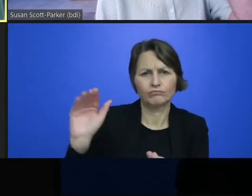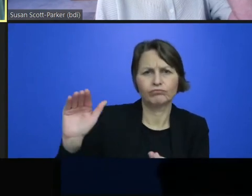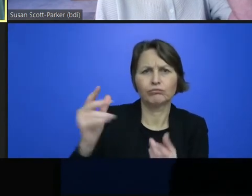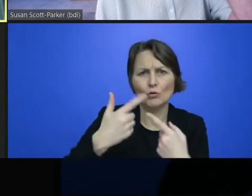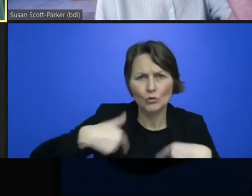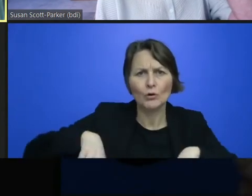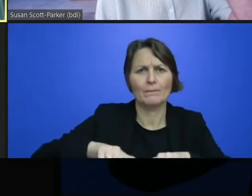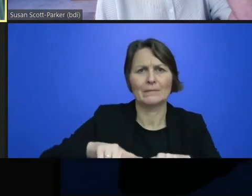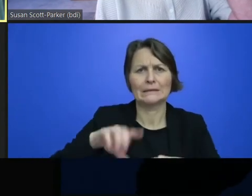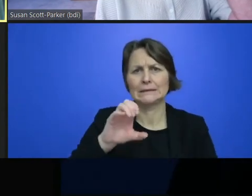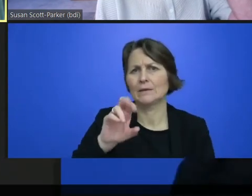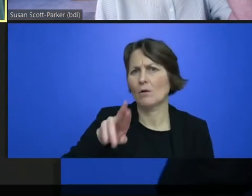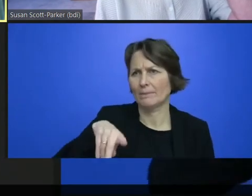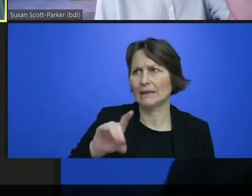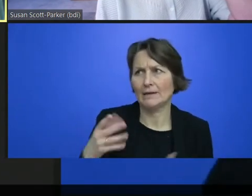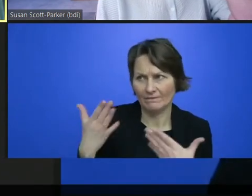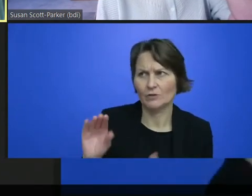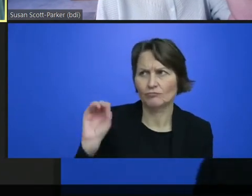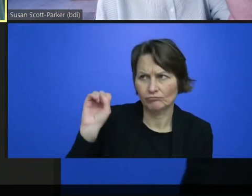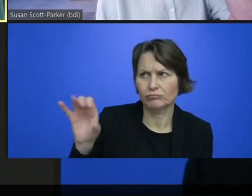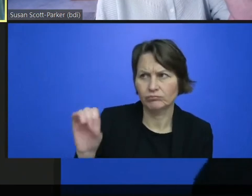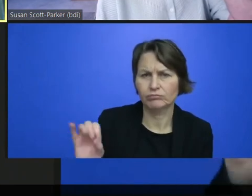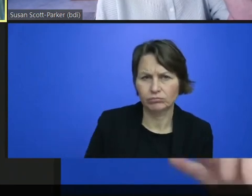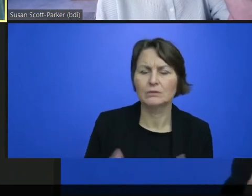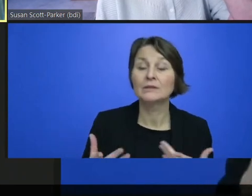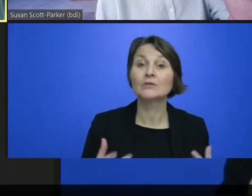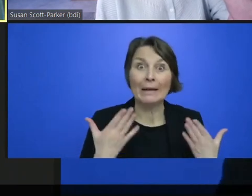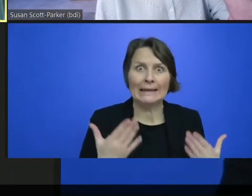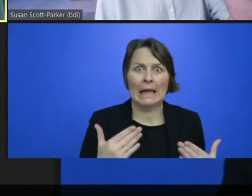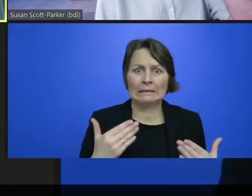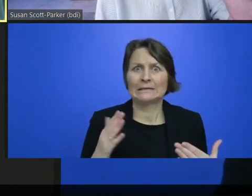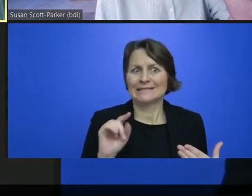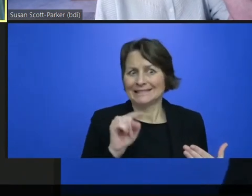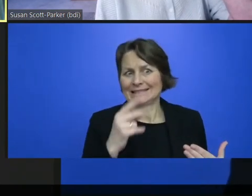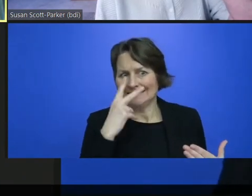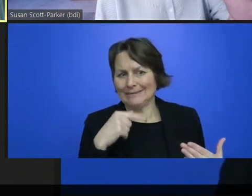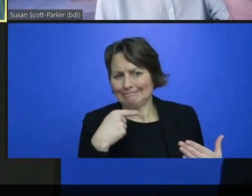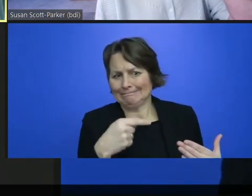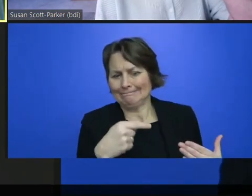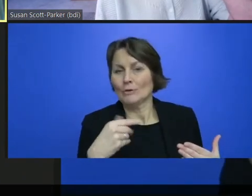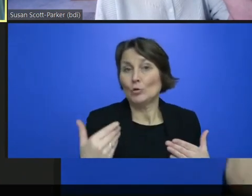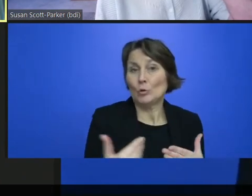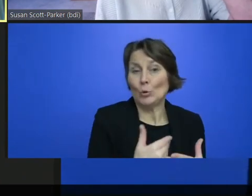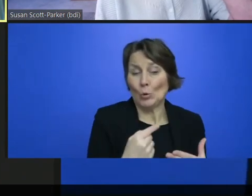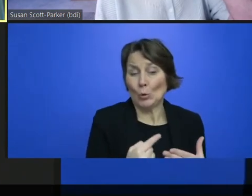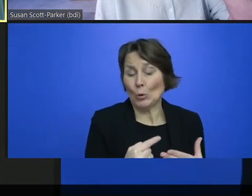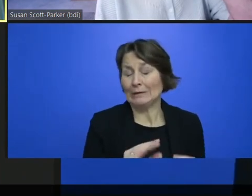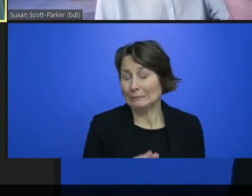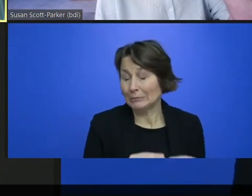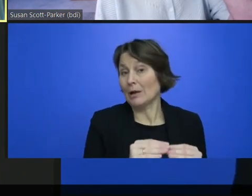be ready to address some of the new challenges that are coming. So I think I cannot think of a better example of a